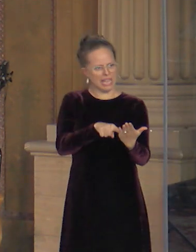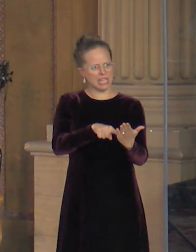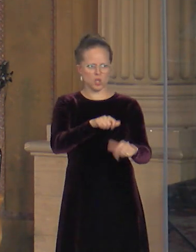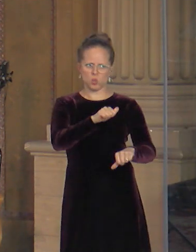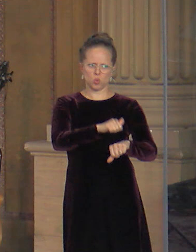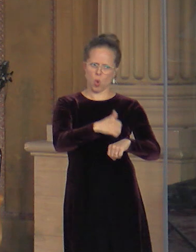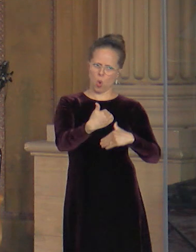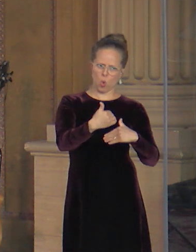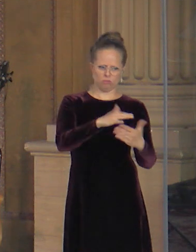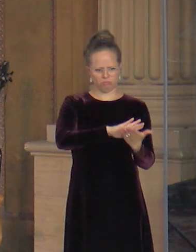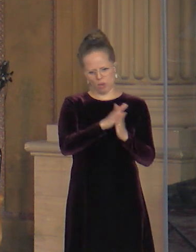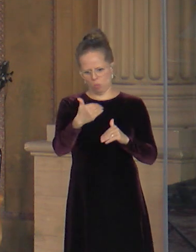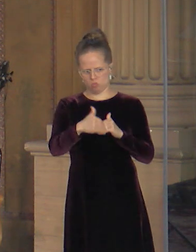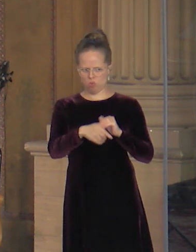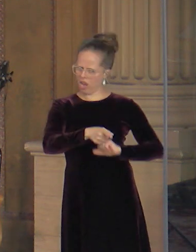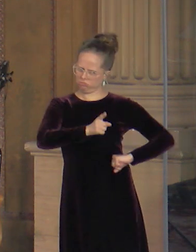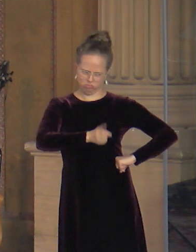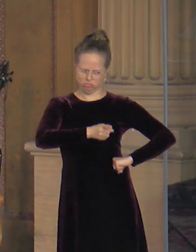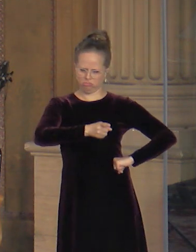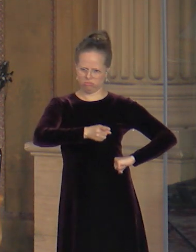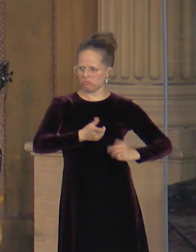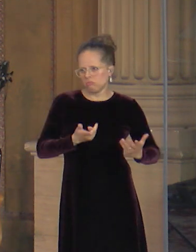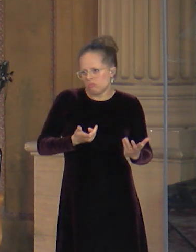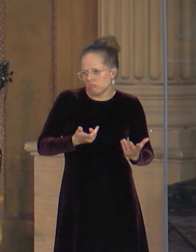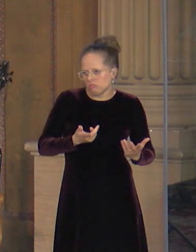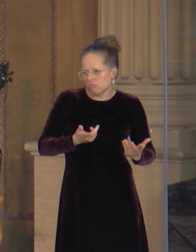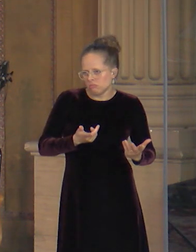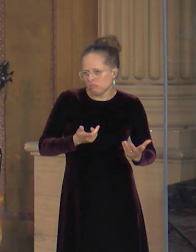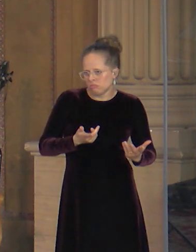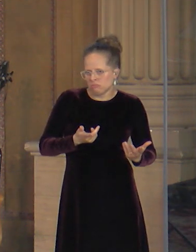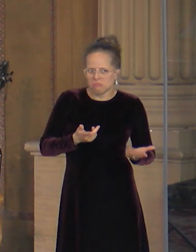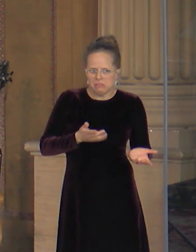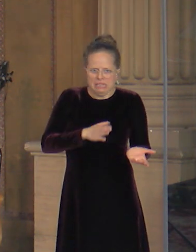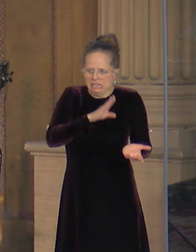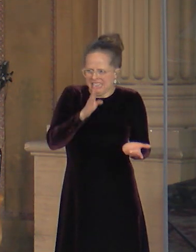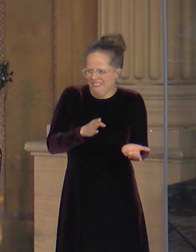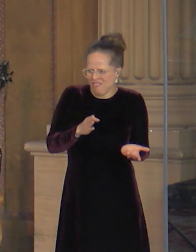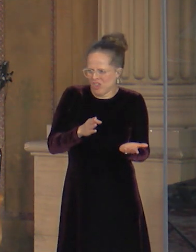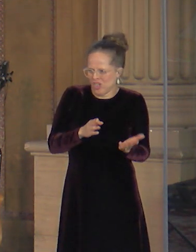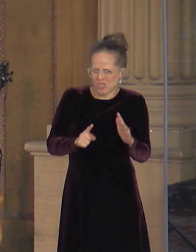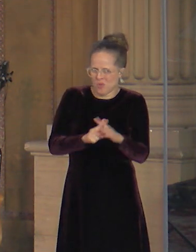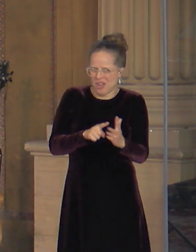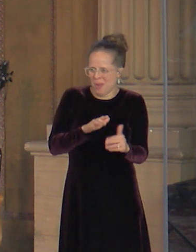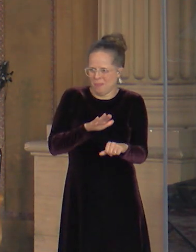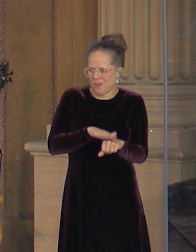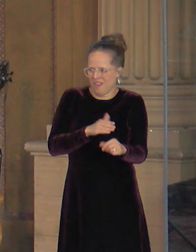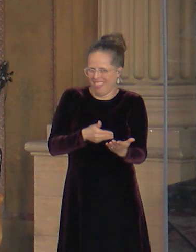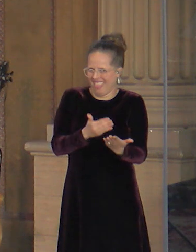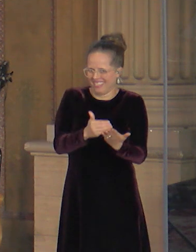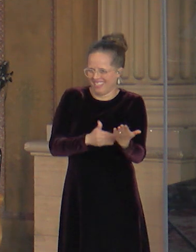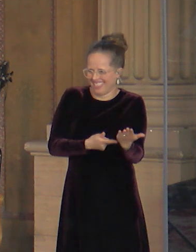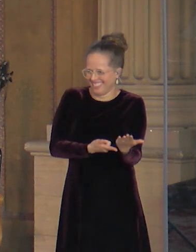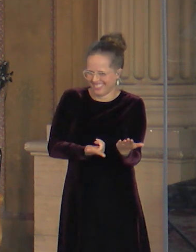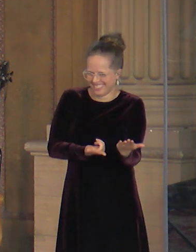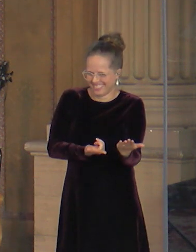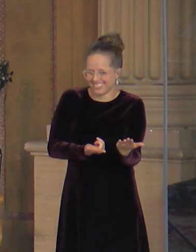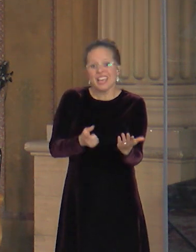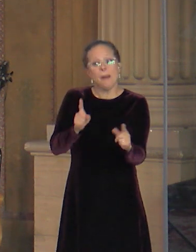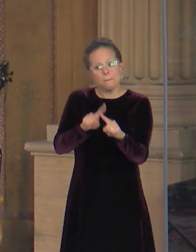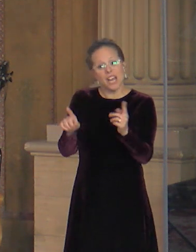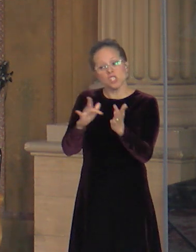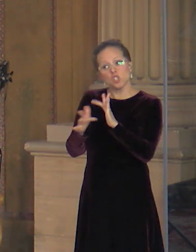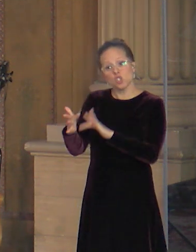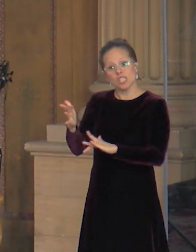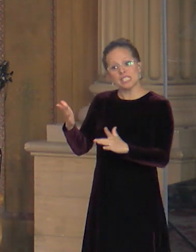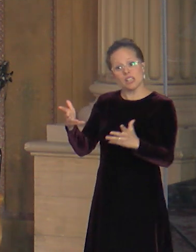stones into bread and granted the issue never came up before but but Jesus does on other occasions miraculously